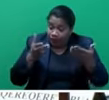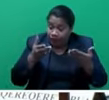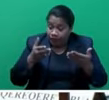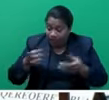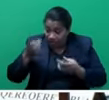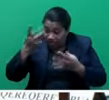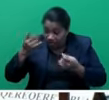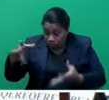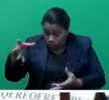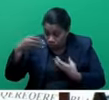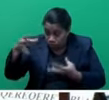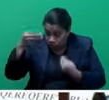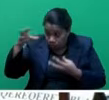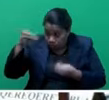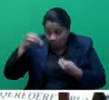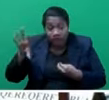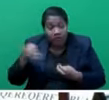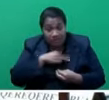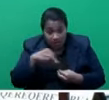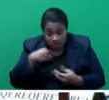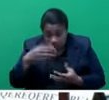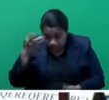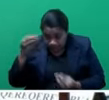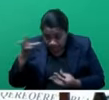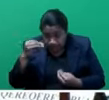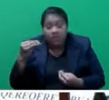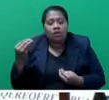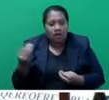information that is supplied by the ministries, and on the basis of